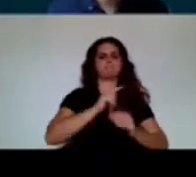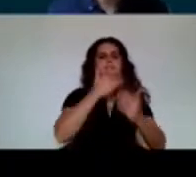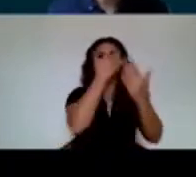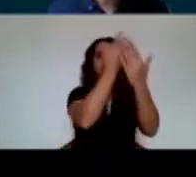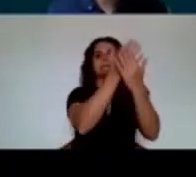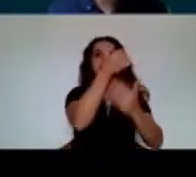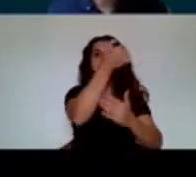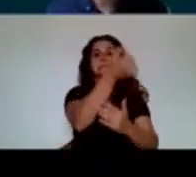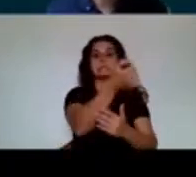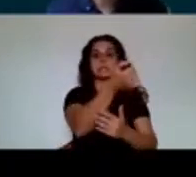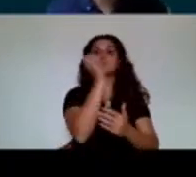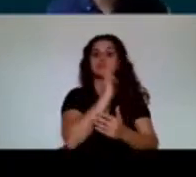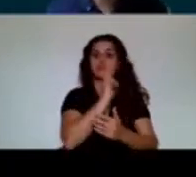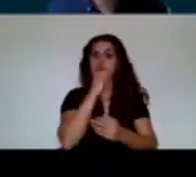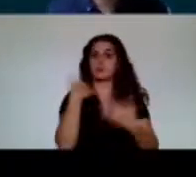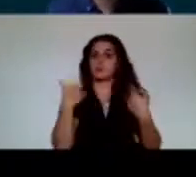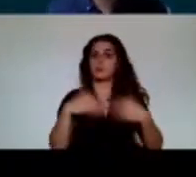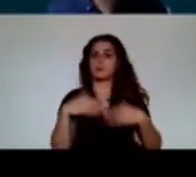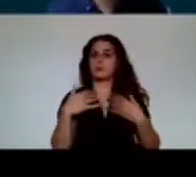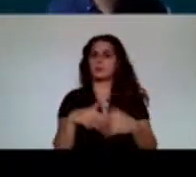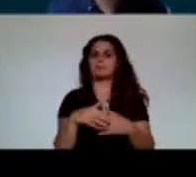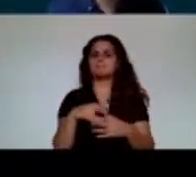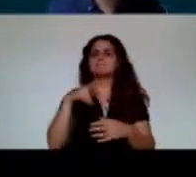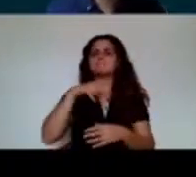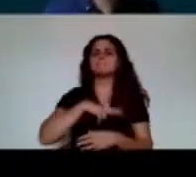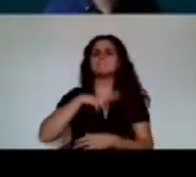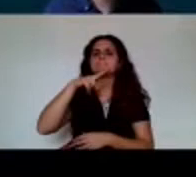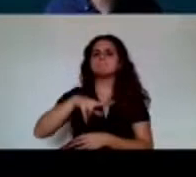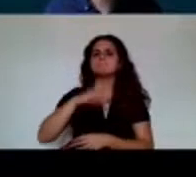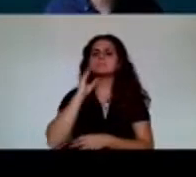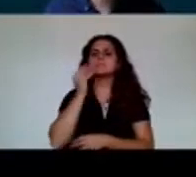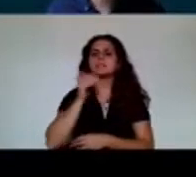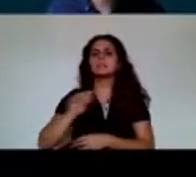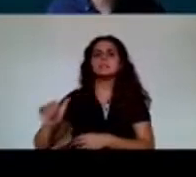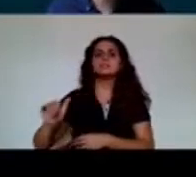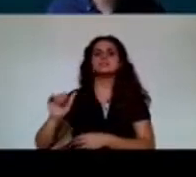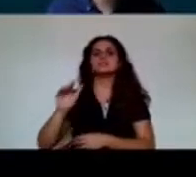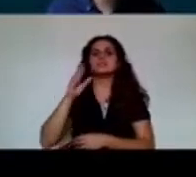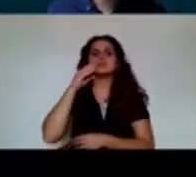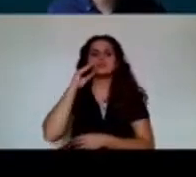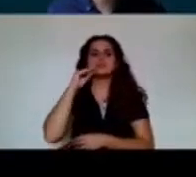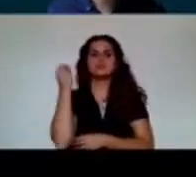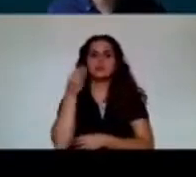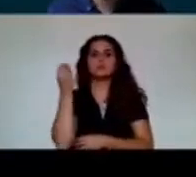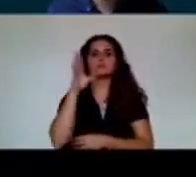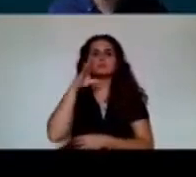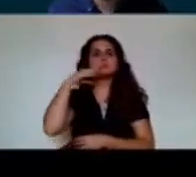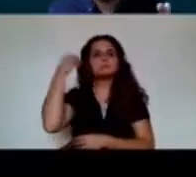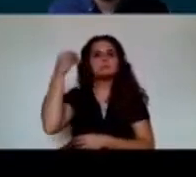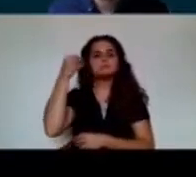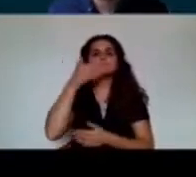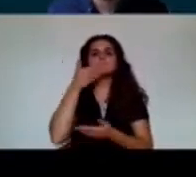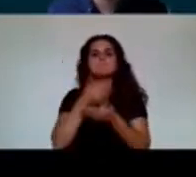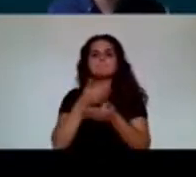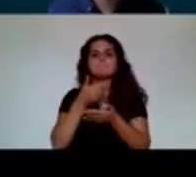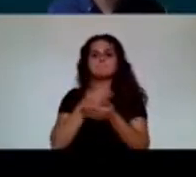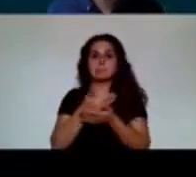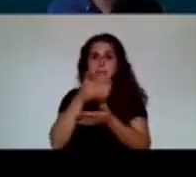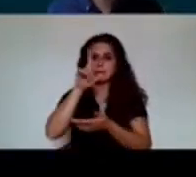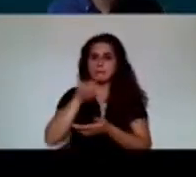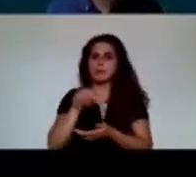bias would you say that Portuguese children, adolescents, adults, seniors, and finally